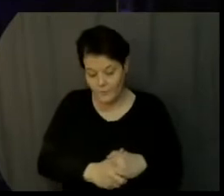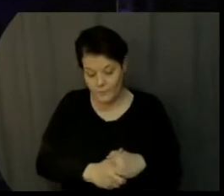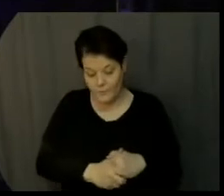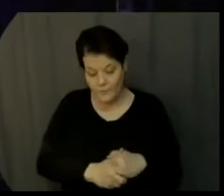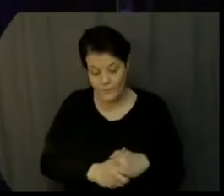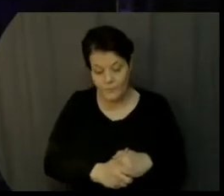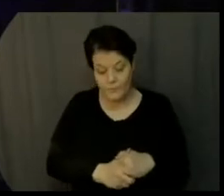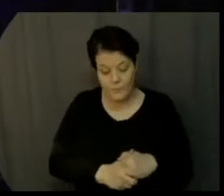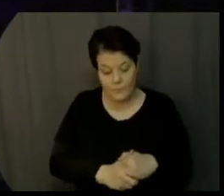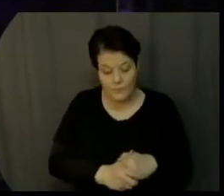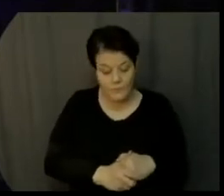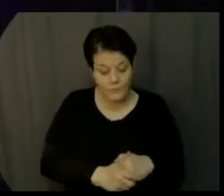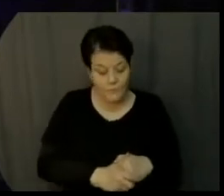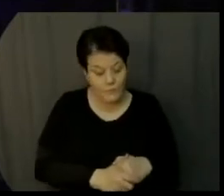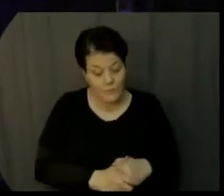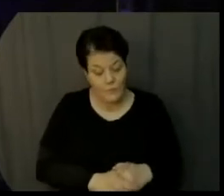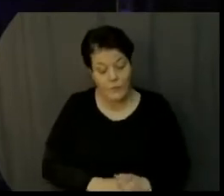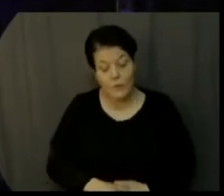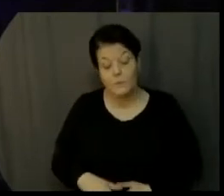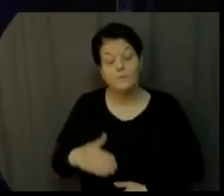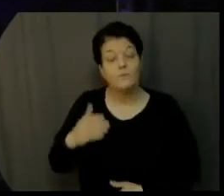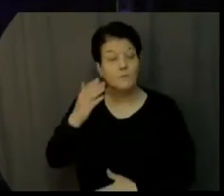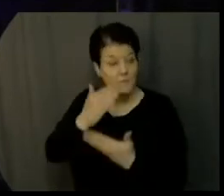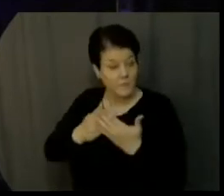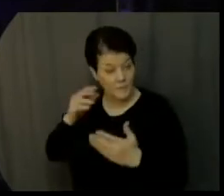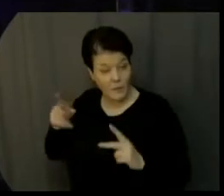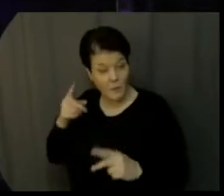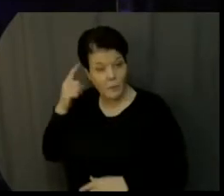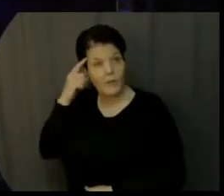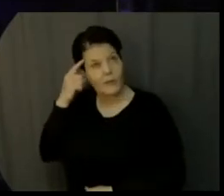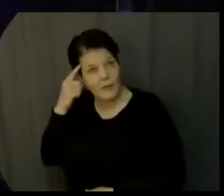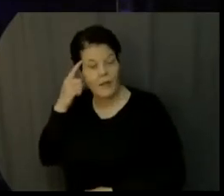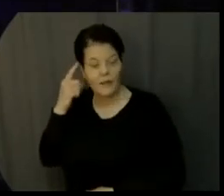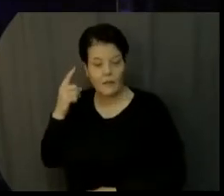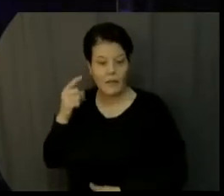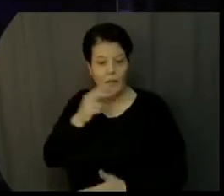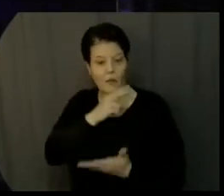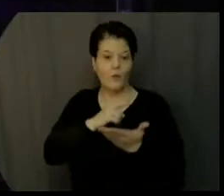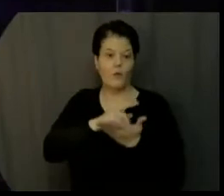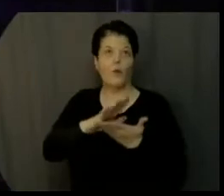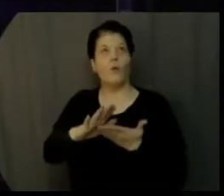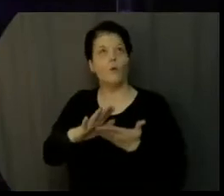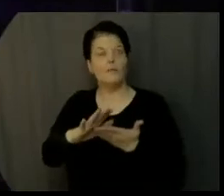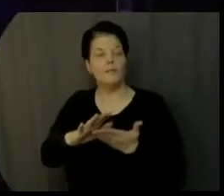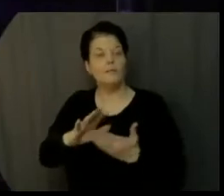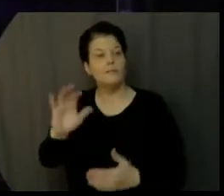on the monastery on the top of the mountain. That's not holiness.